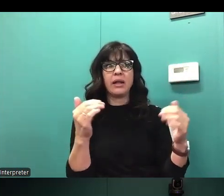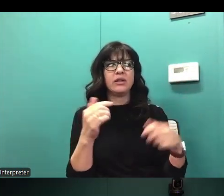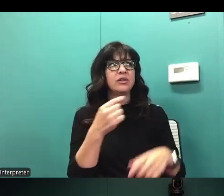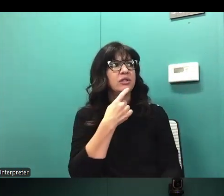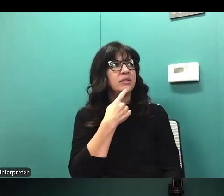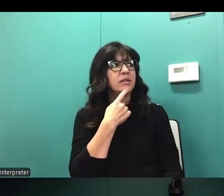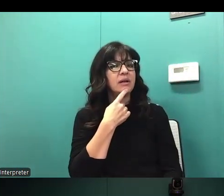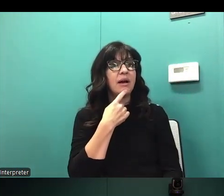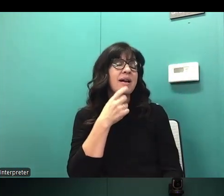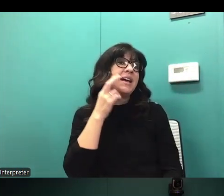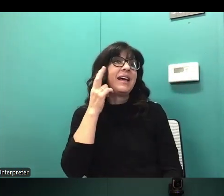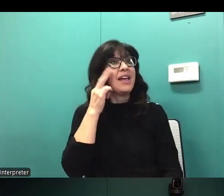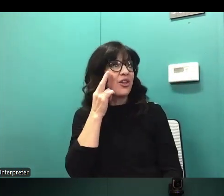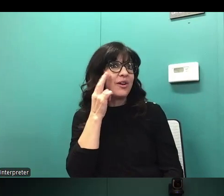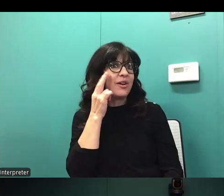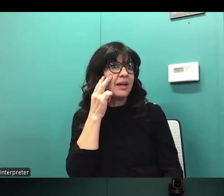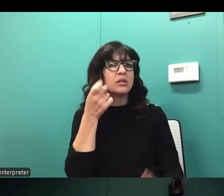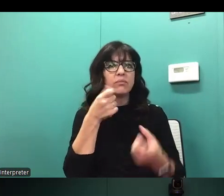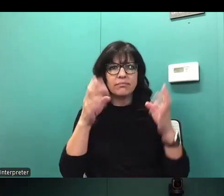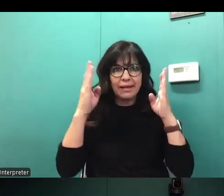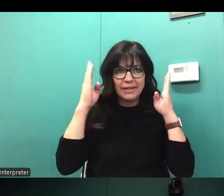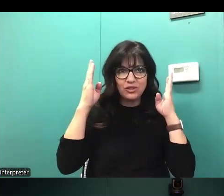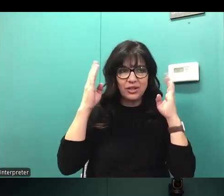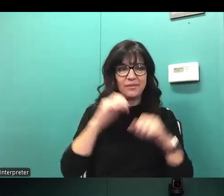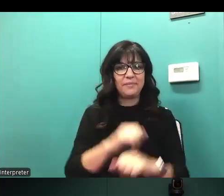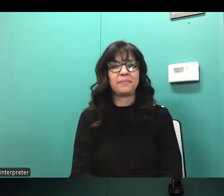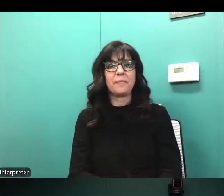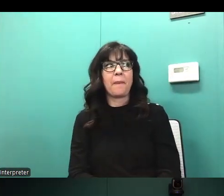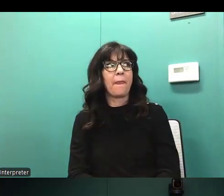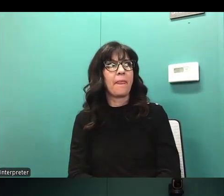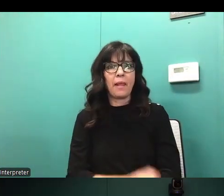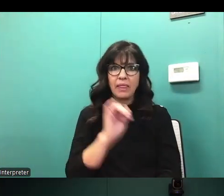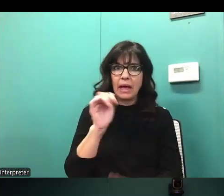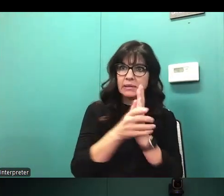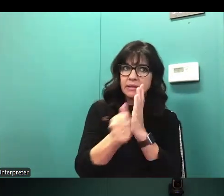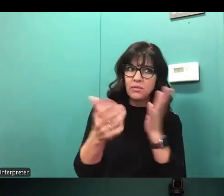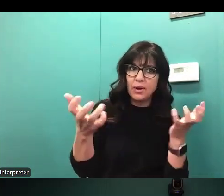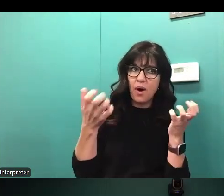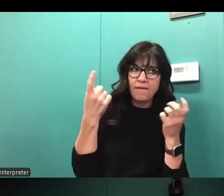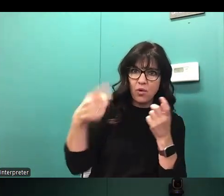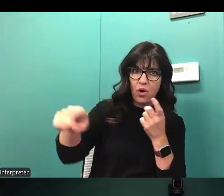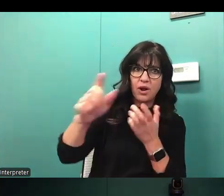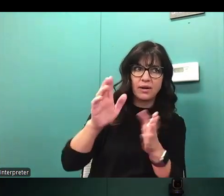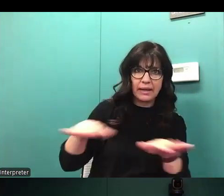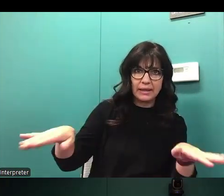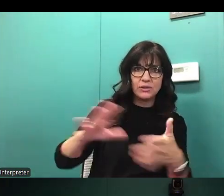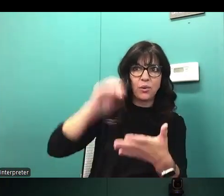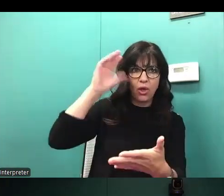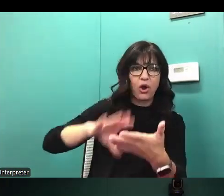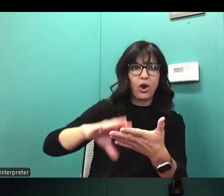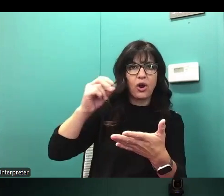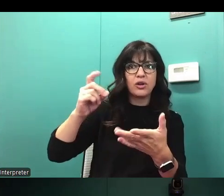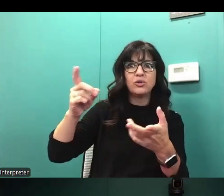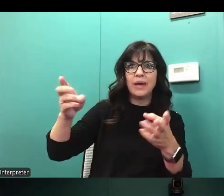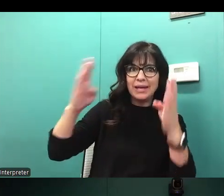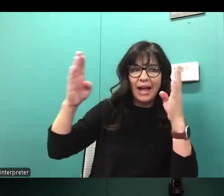like, Hilary. So she was trying to get my attention. And so, I mean, that's a skill we want for kids to have, is to like get